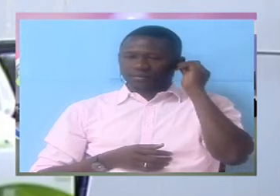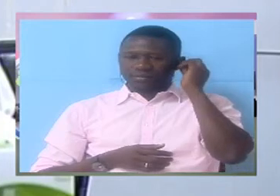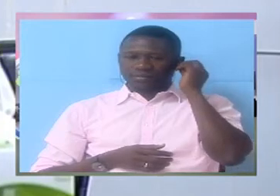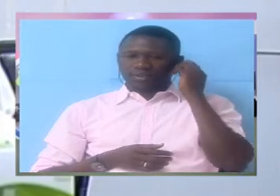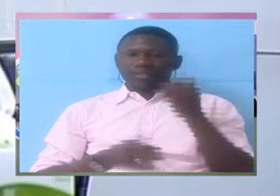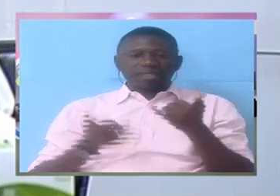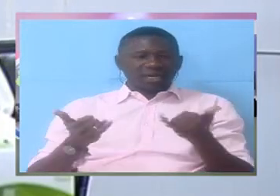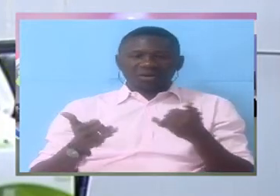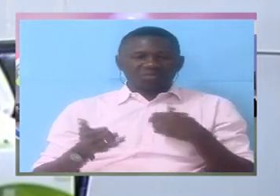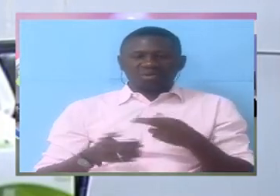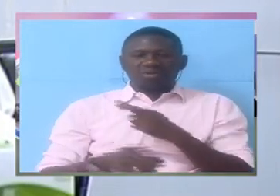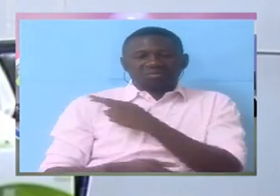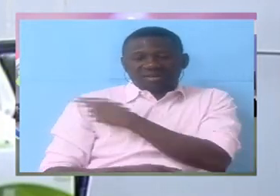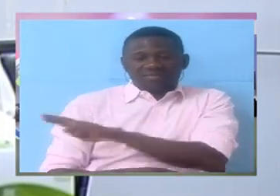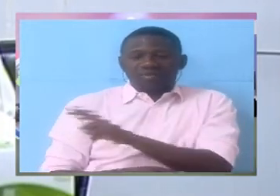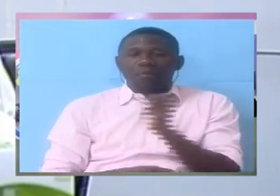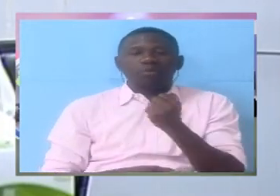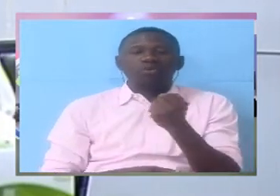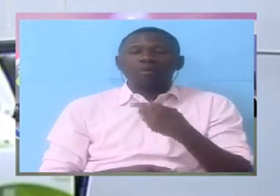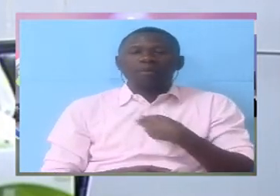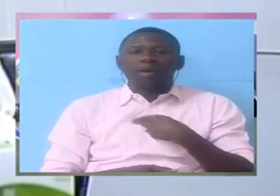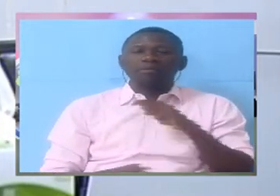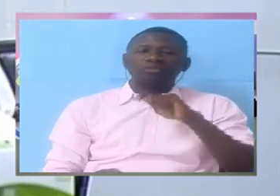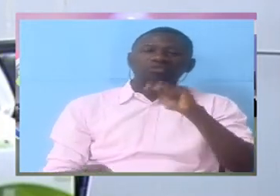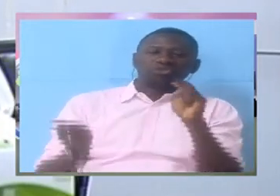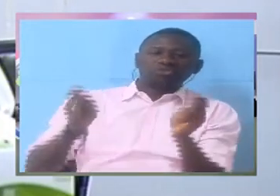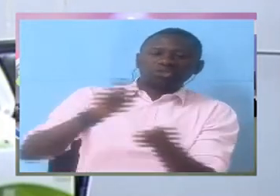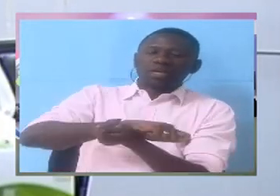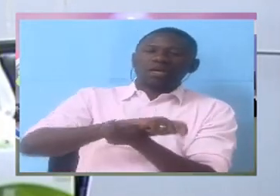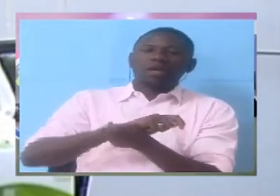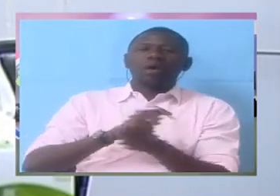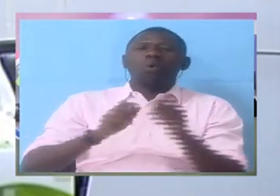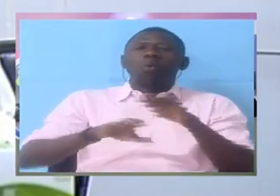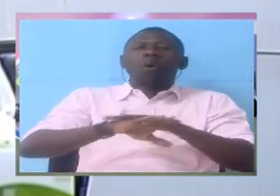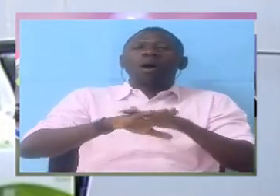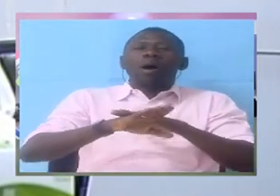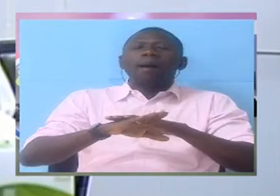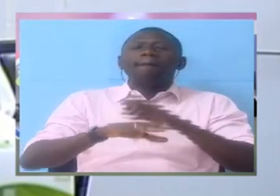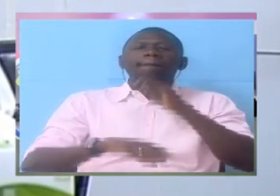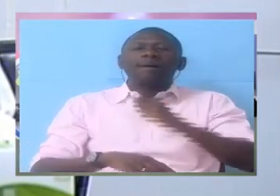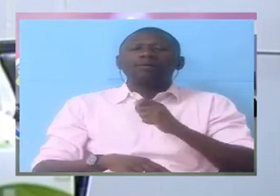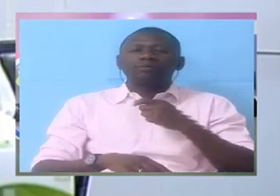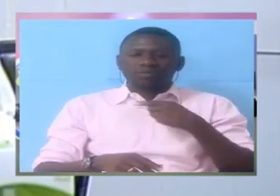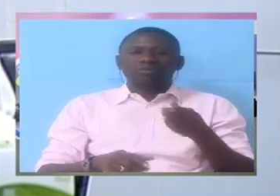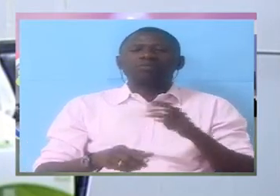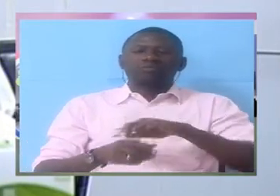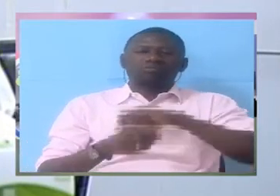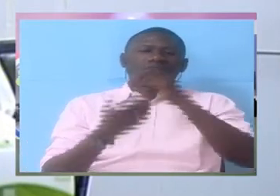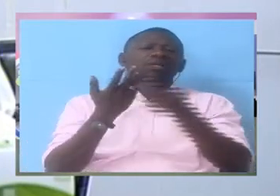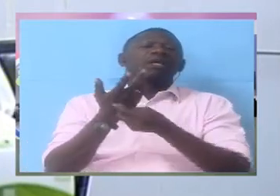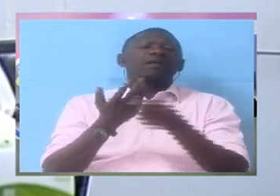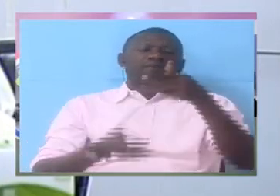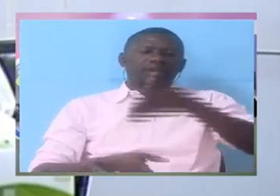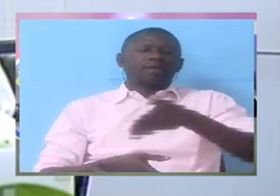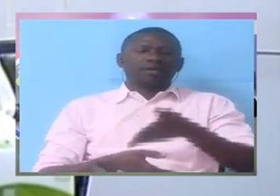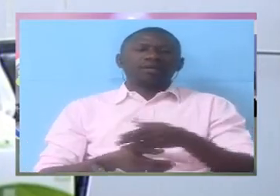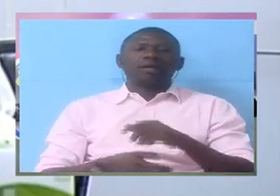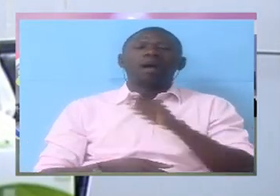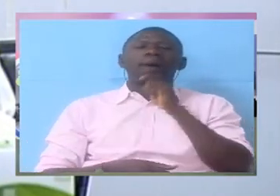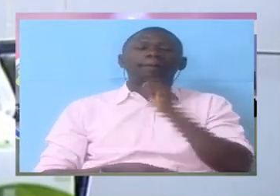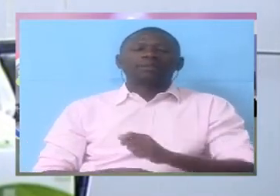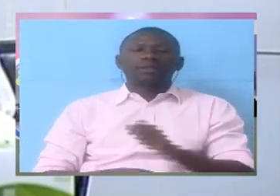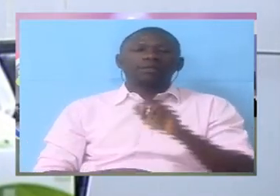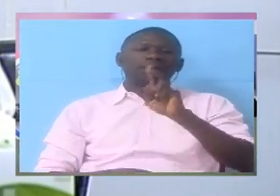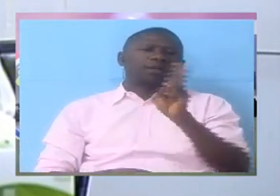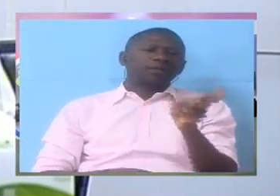man is coming here, Mr. Hedul. Bringo fire kwenye ha ntede mbe pareka ne purka bojang tu babu le bina jan tala ikafume